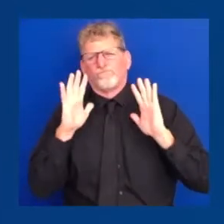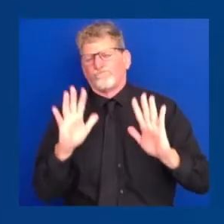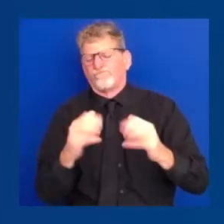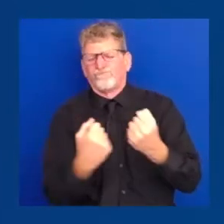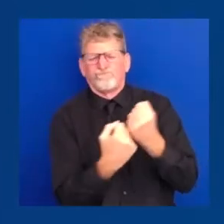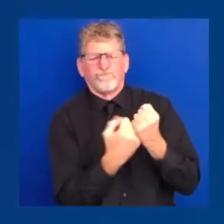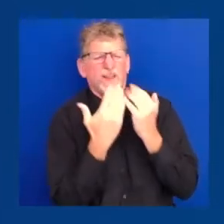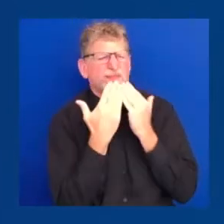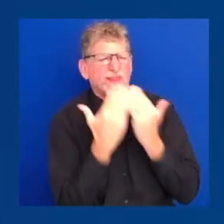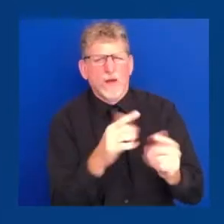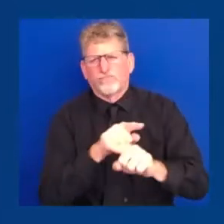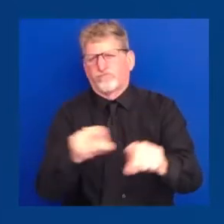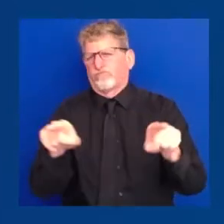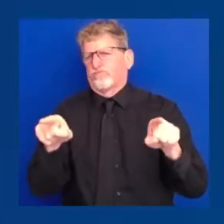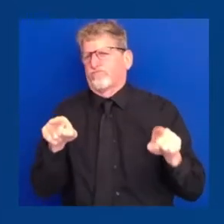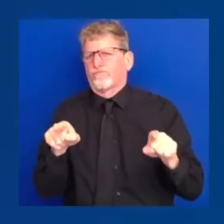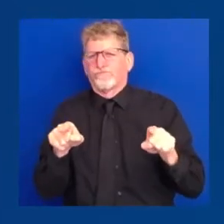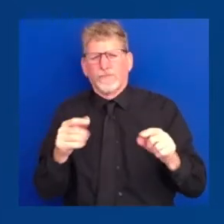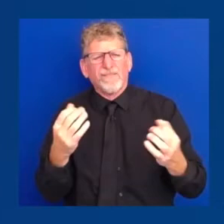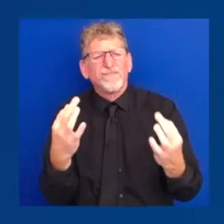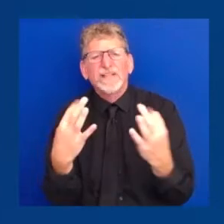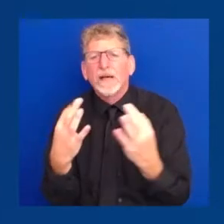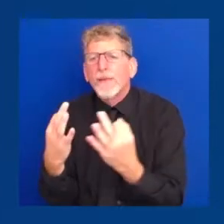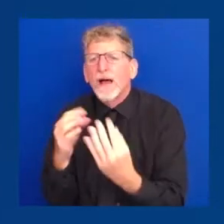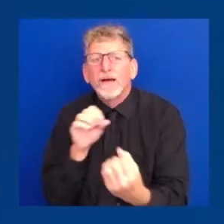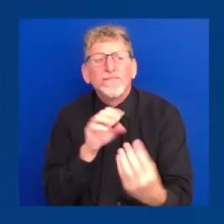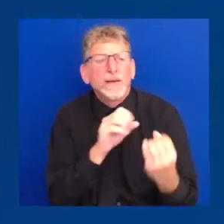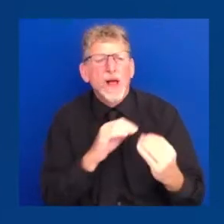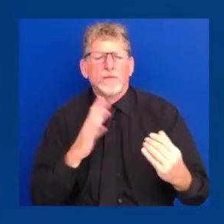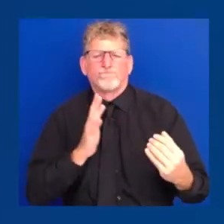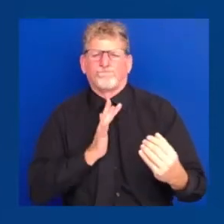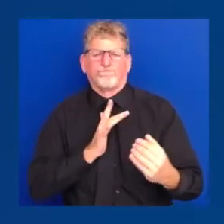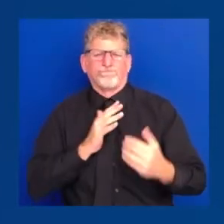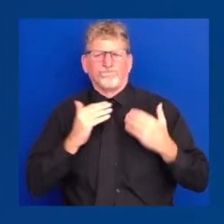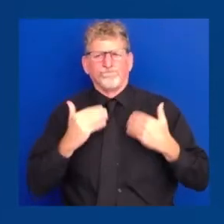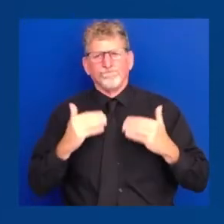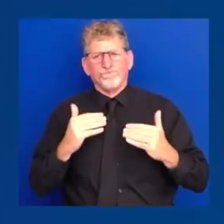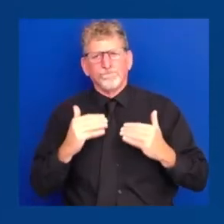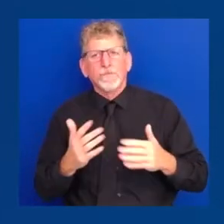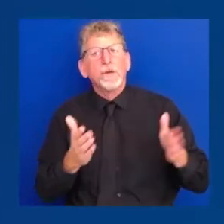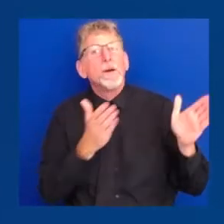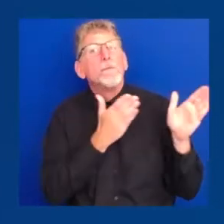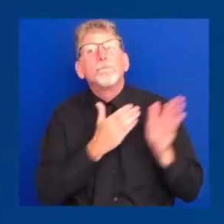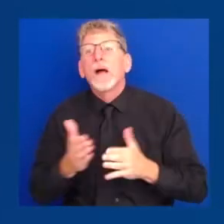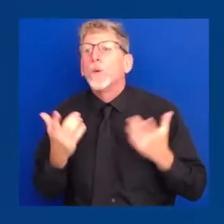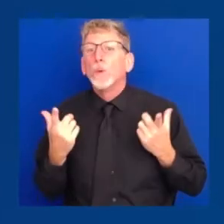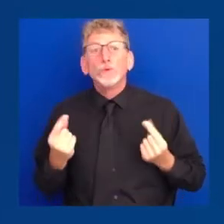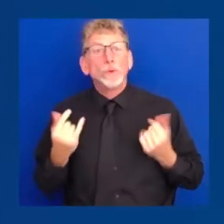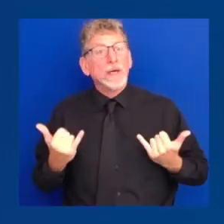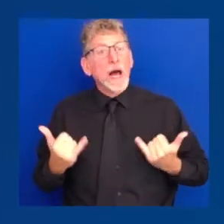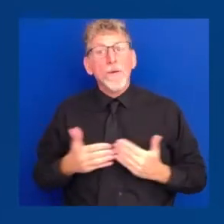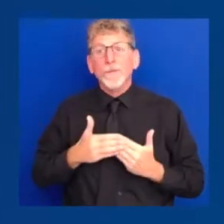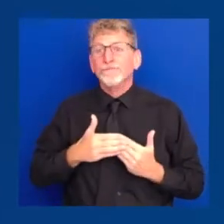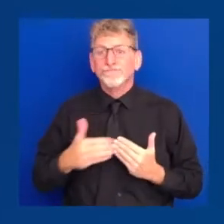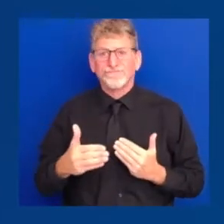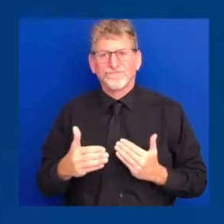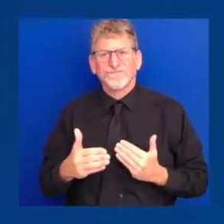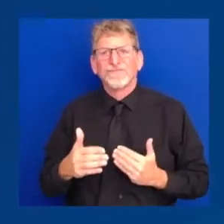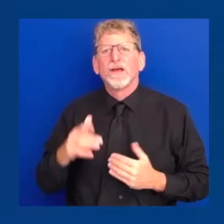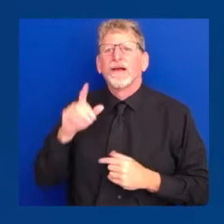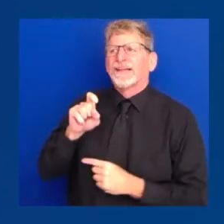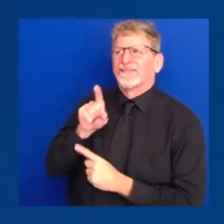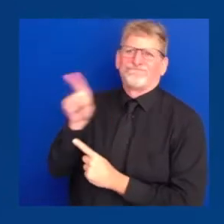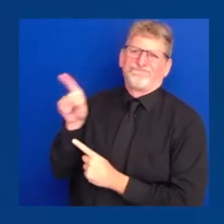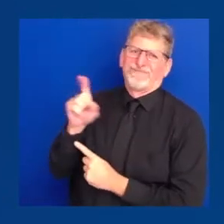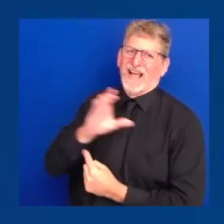Importantly, executing the President's plan requires additional congressional support and funding. Today, we'll provide an